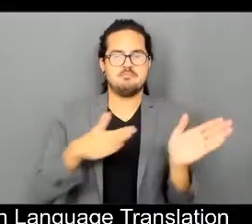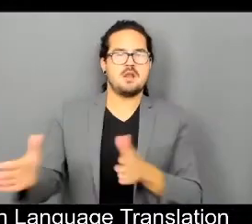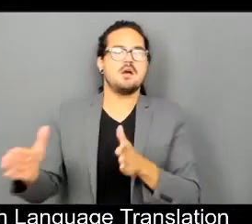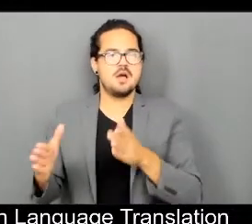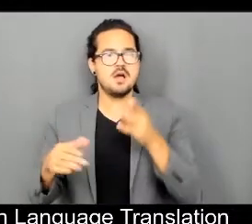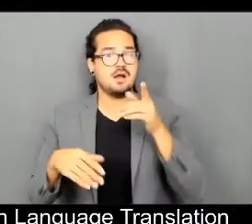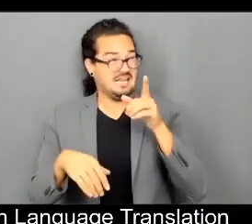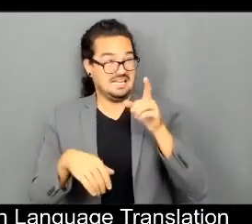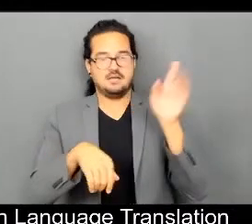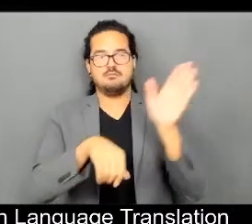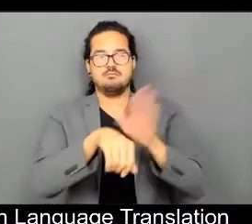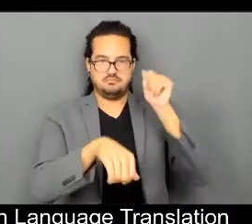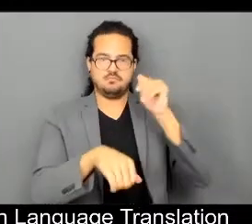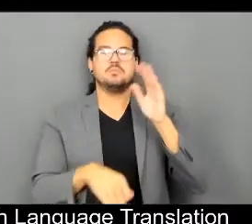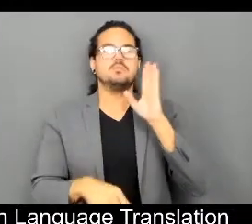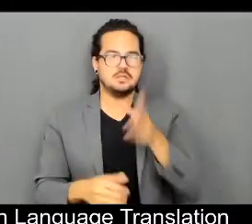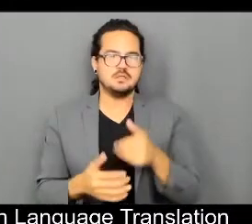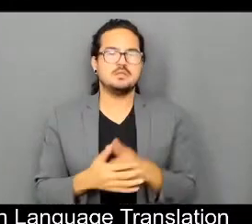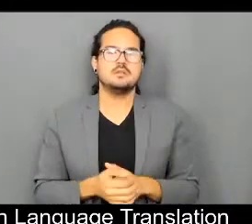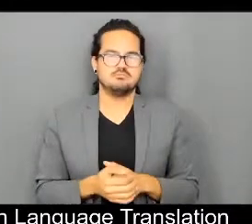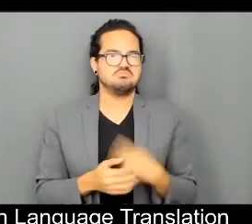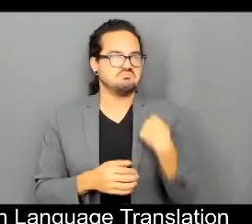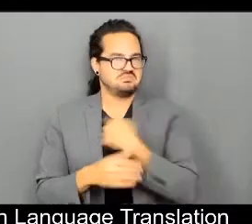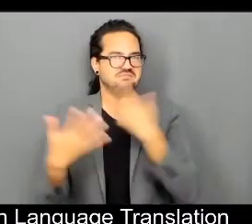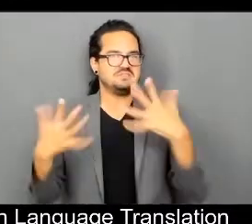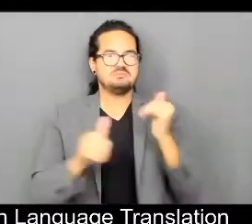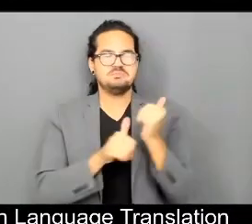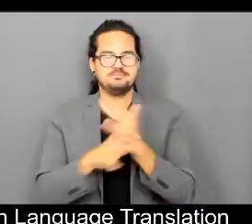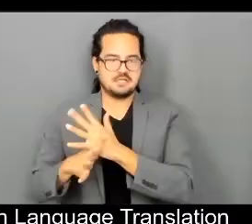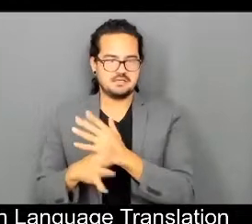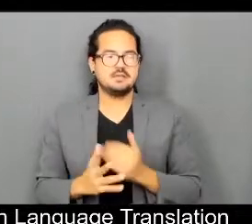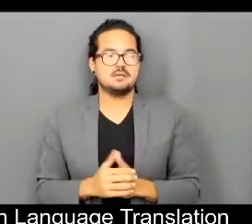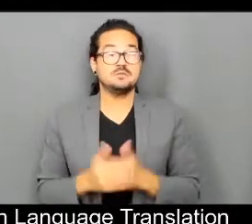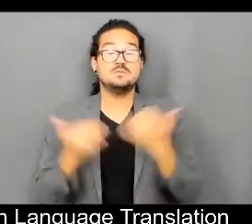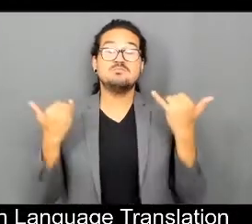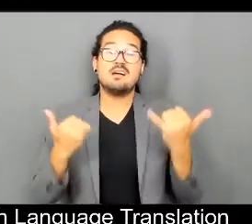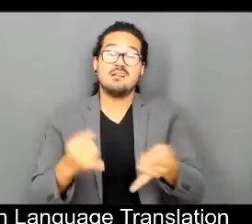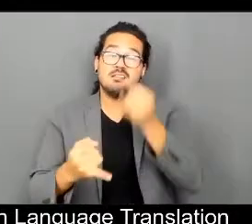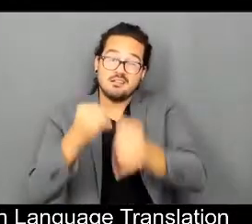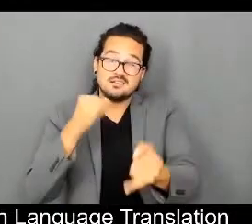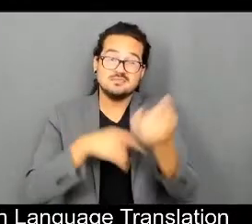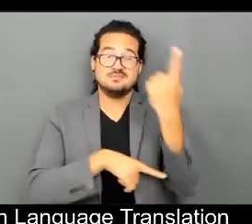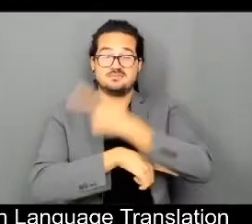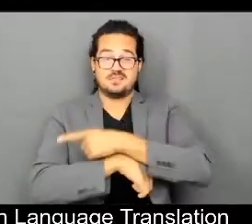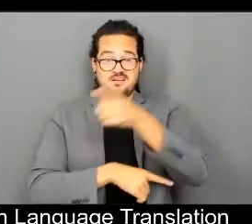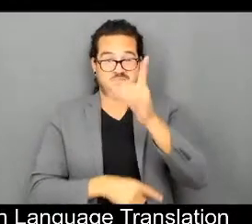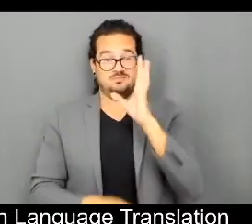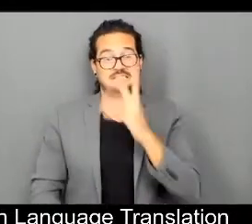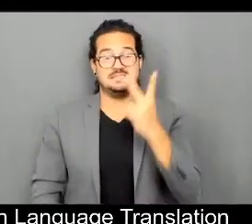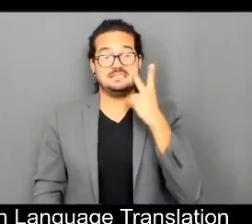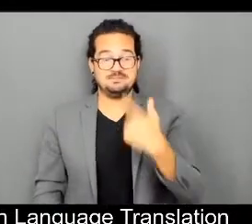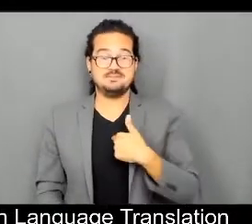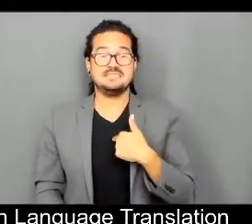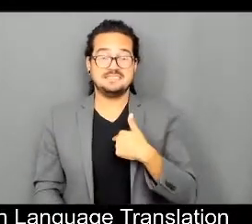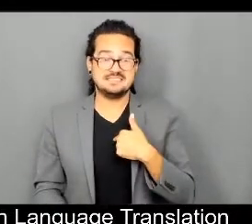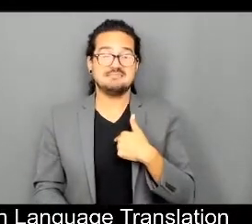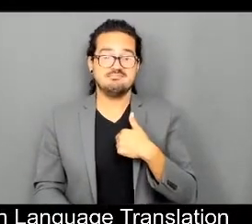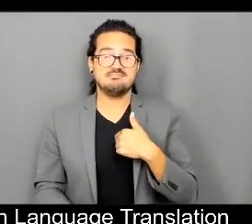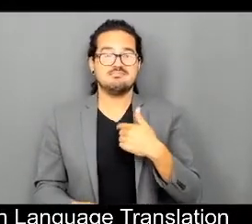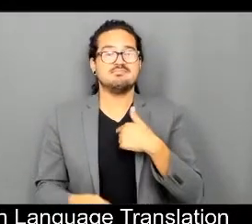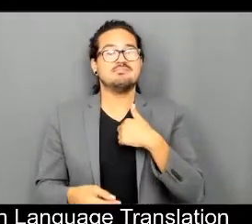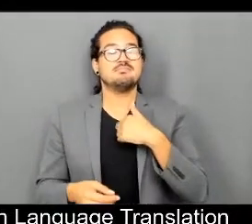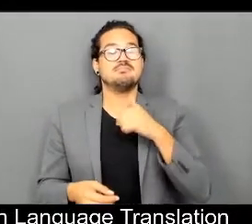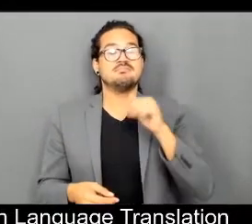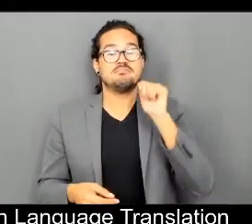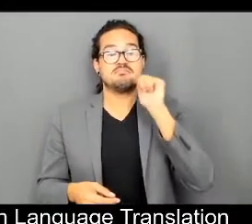you'll see me. Get to start heading north here soon. And been a pleasure here in this community, great community, great